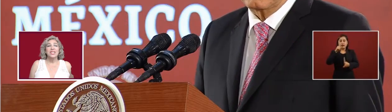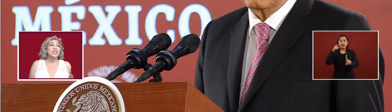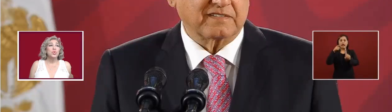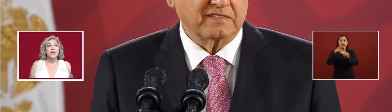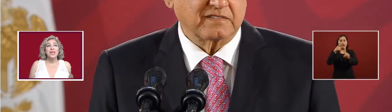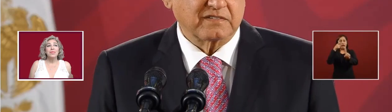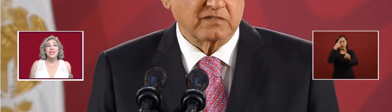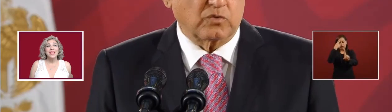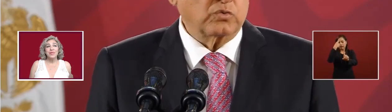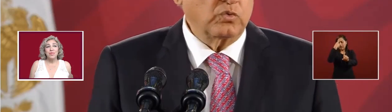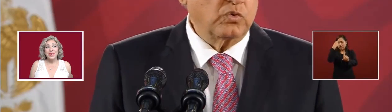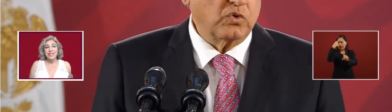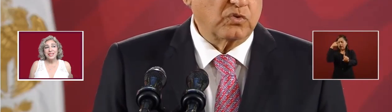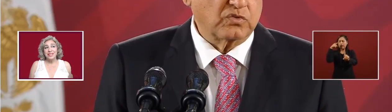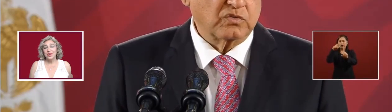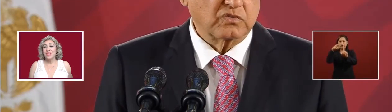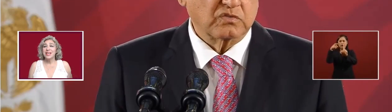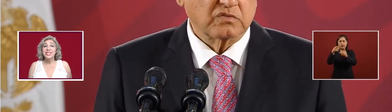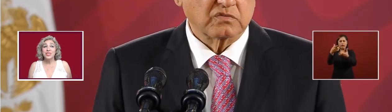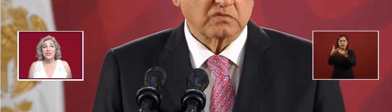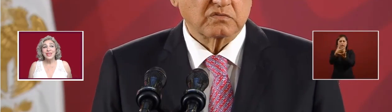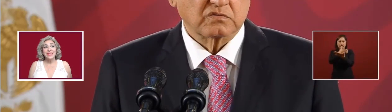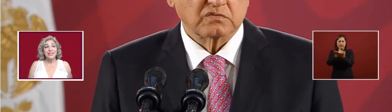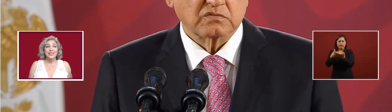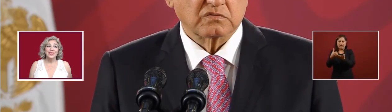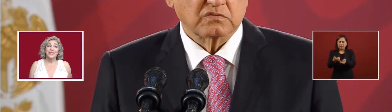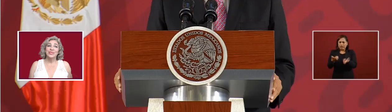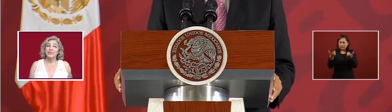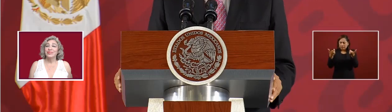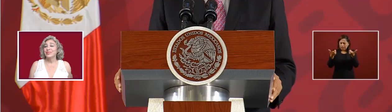to accumulate riches or luxury